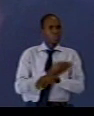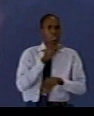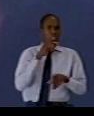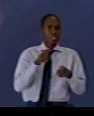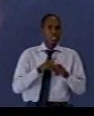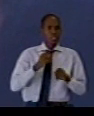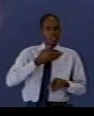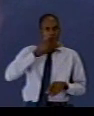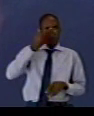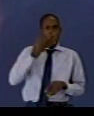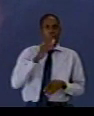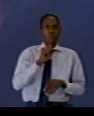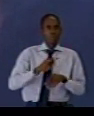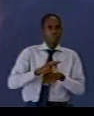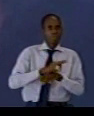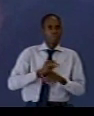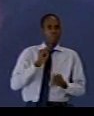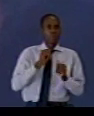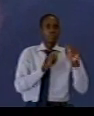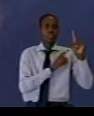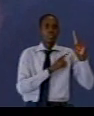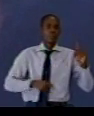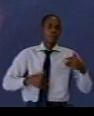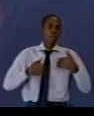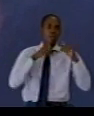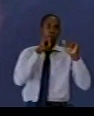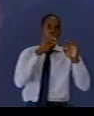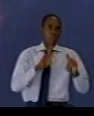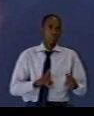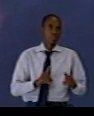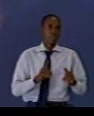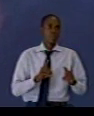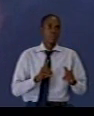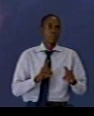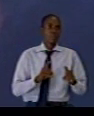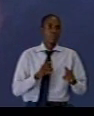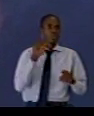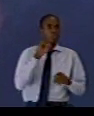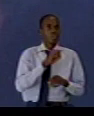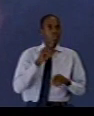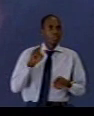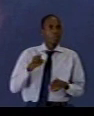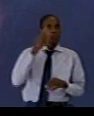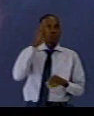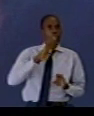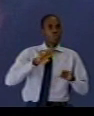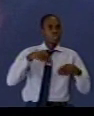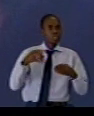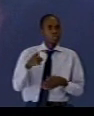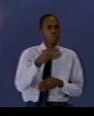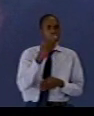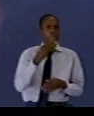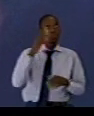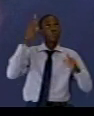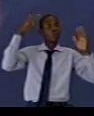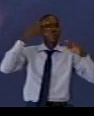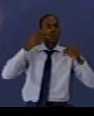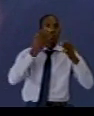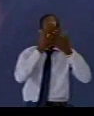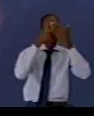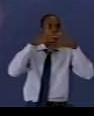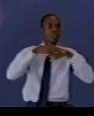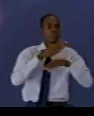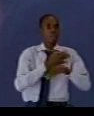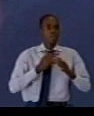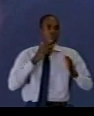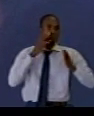is as the smell of a field which the Lord hath blessed. Therefore God give thee of the dew of heaven, and the fatness of the